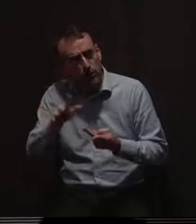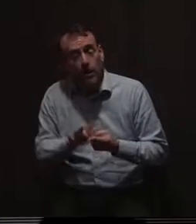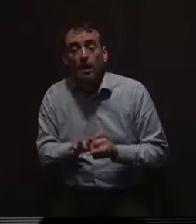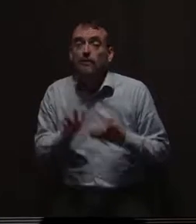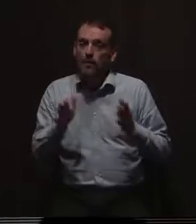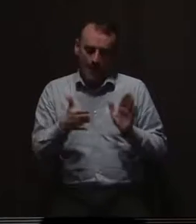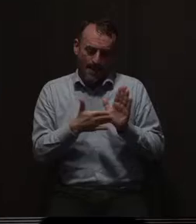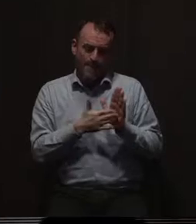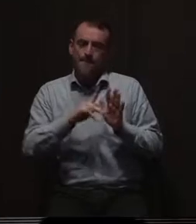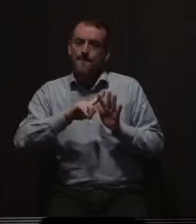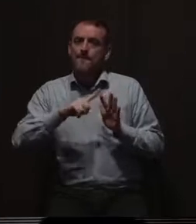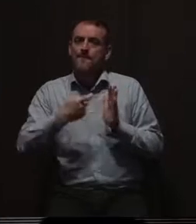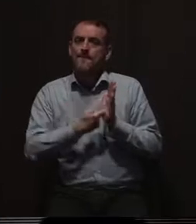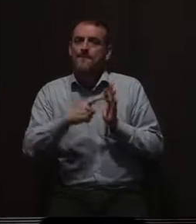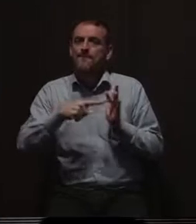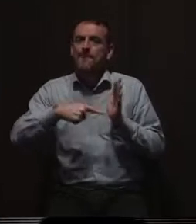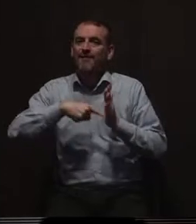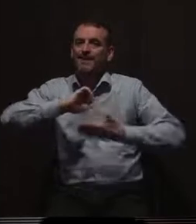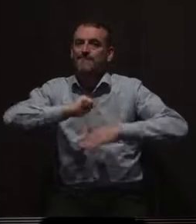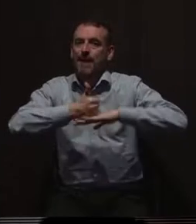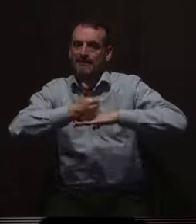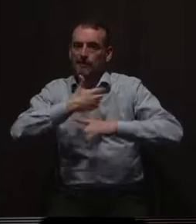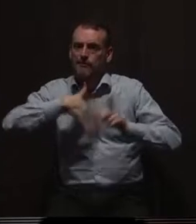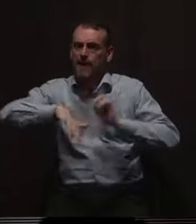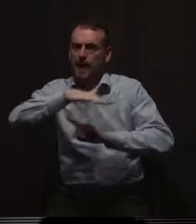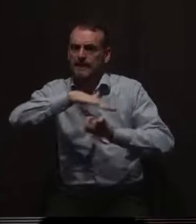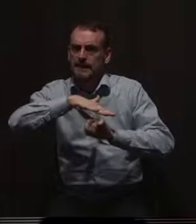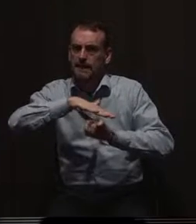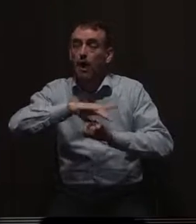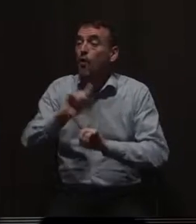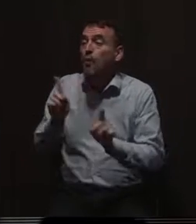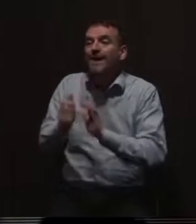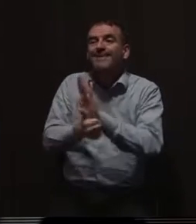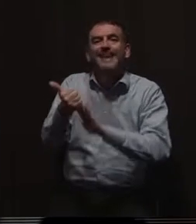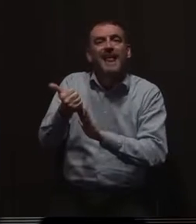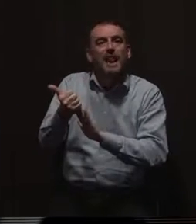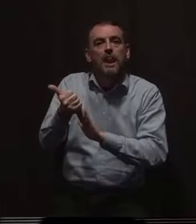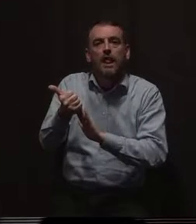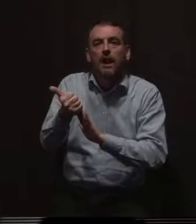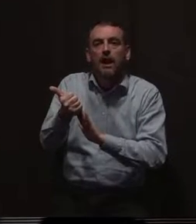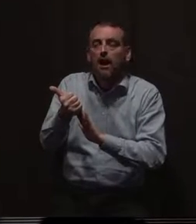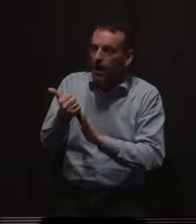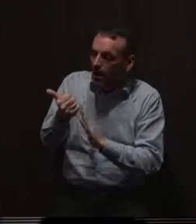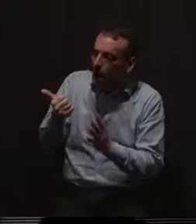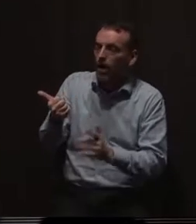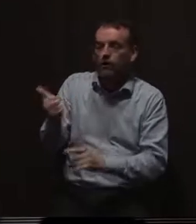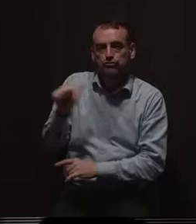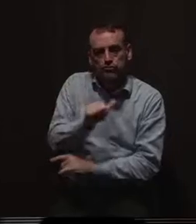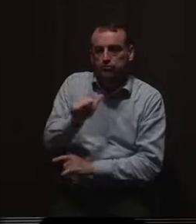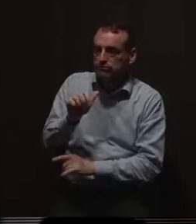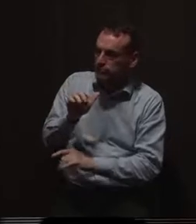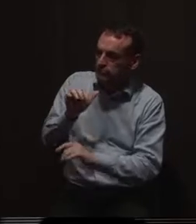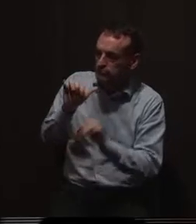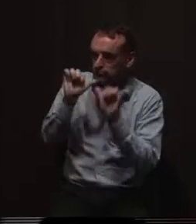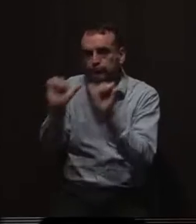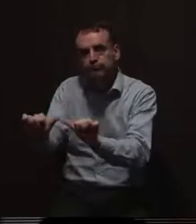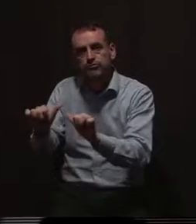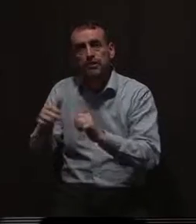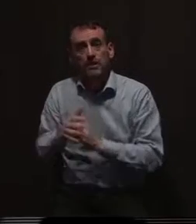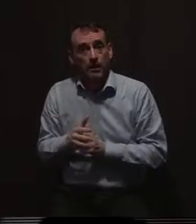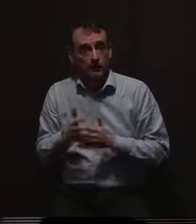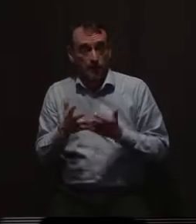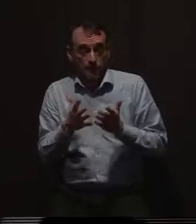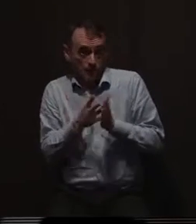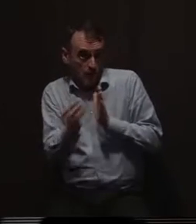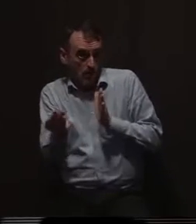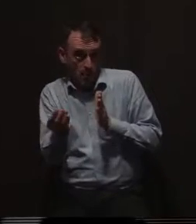we consider as worthy of being, of giving attention? So if you are able to, if you go into a group, the group